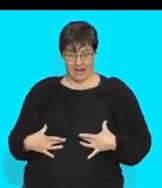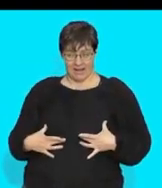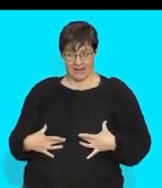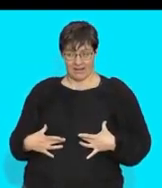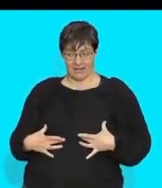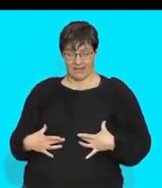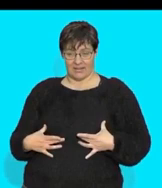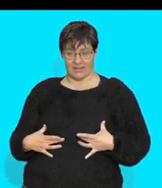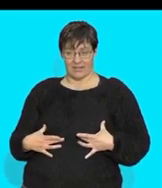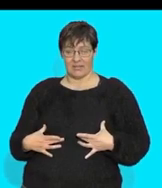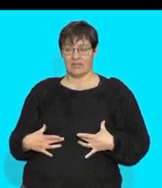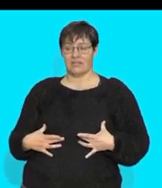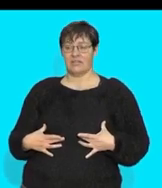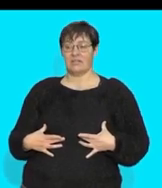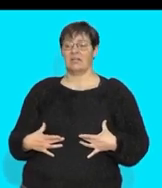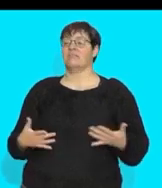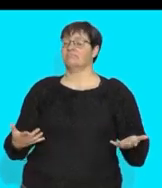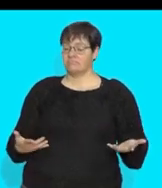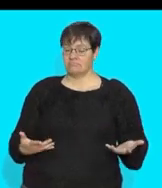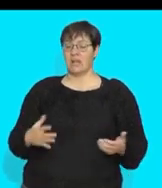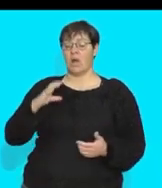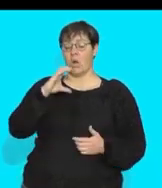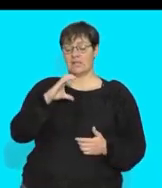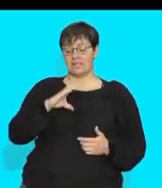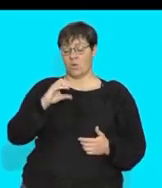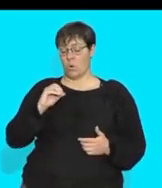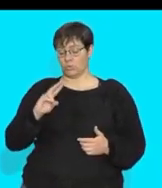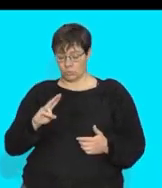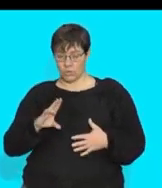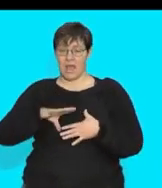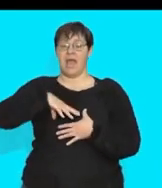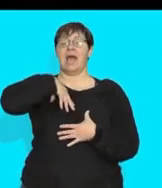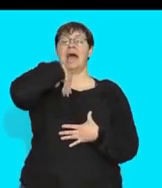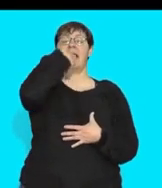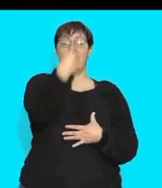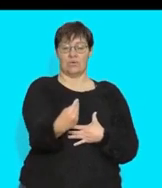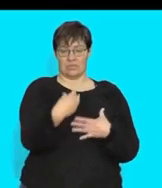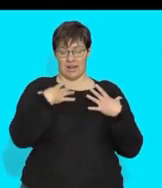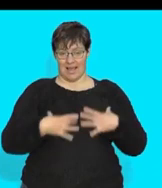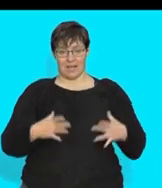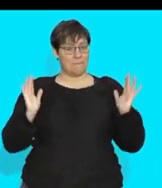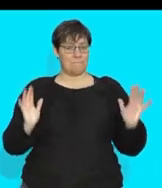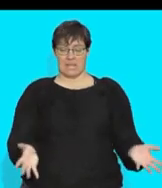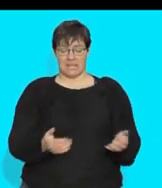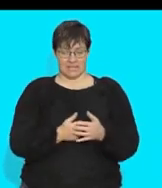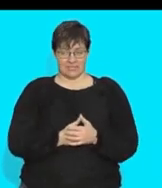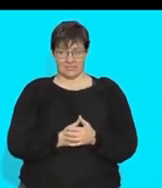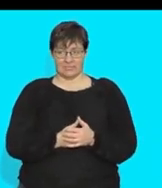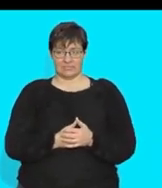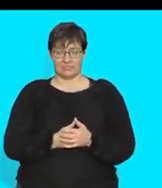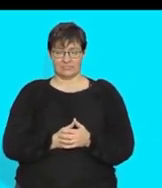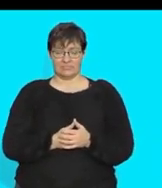the lungs. And we take the carbon dioxide out of the lungs. We looked at the whole concept